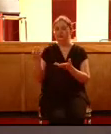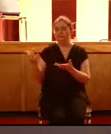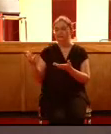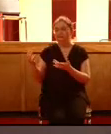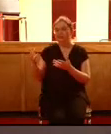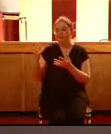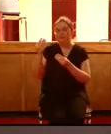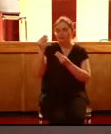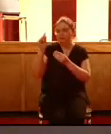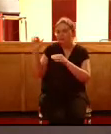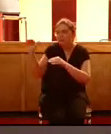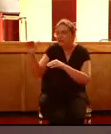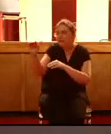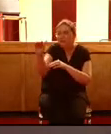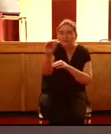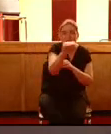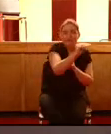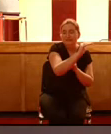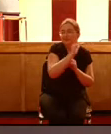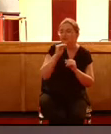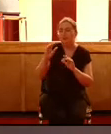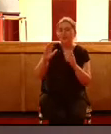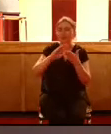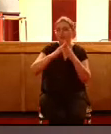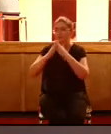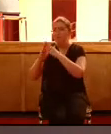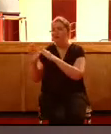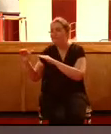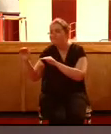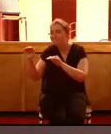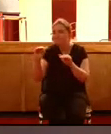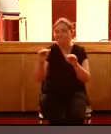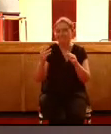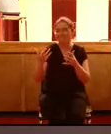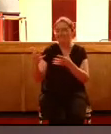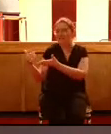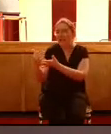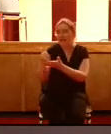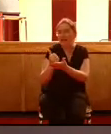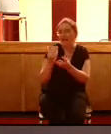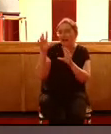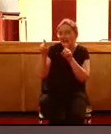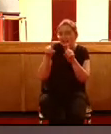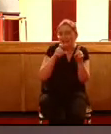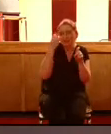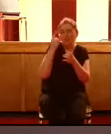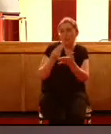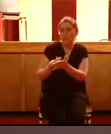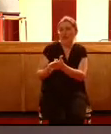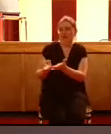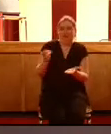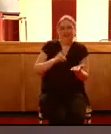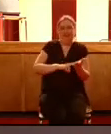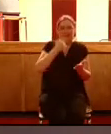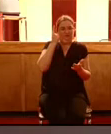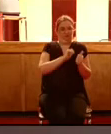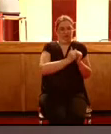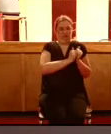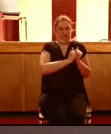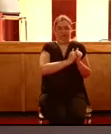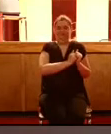money, $300 at that, to sign up for some kind of tournament, and they can't get it,